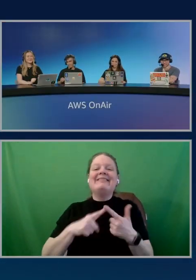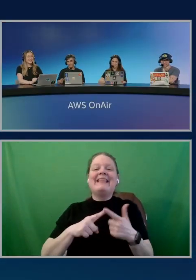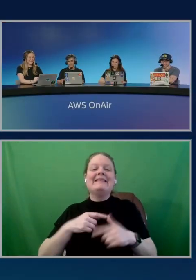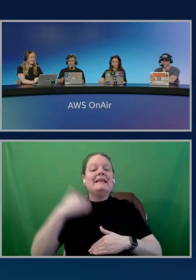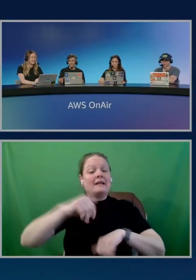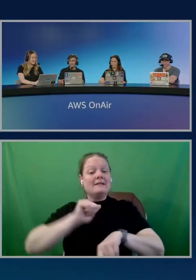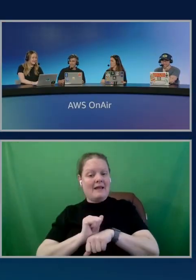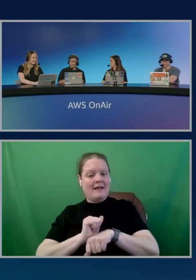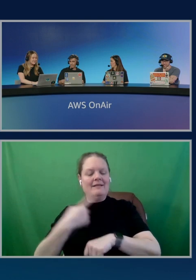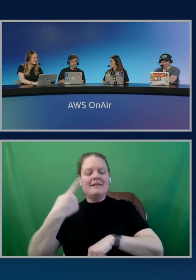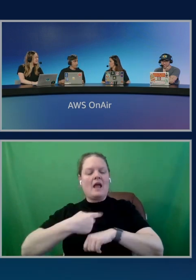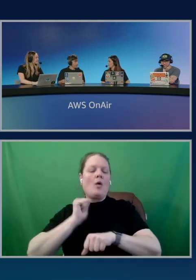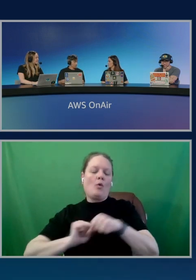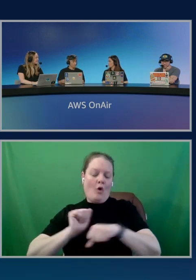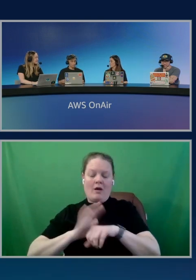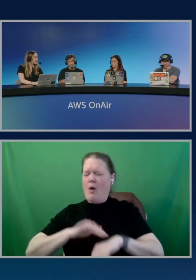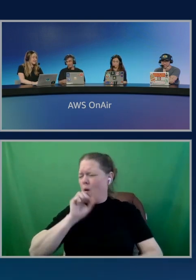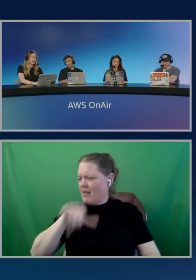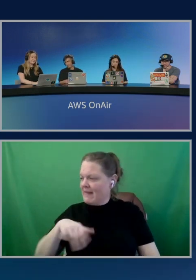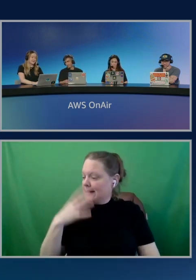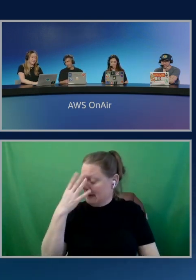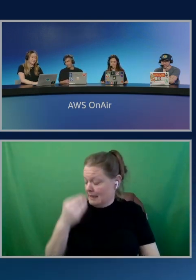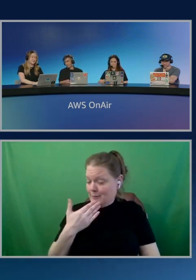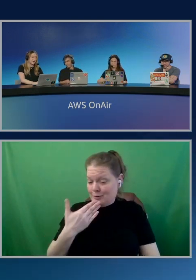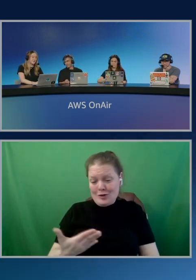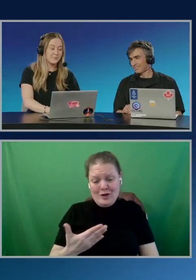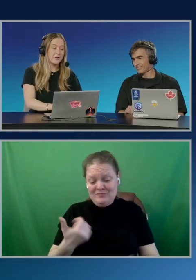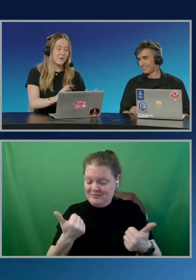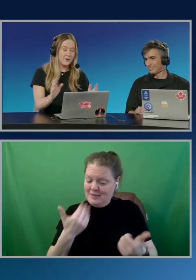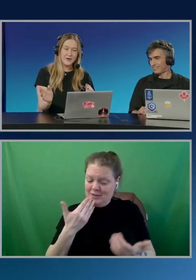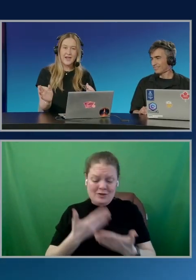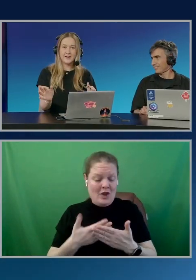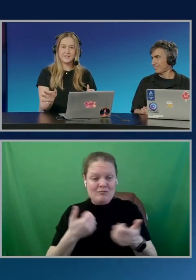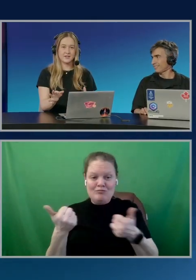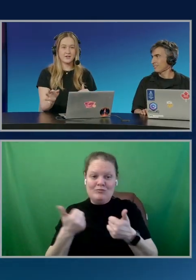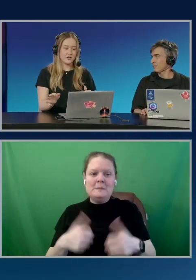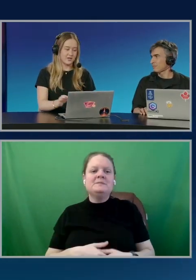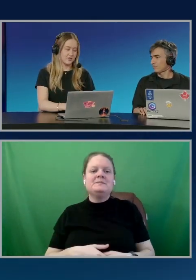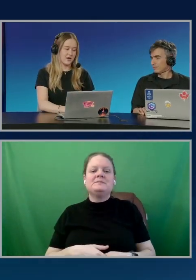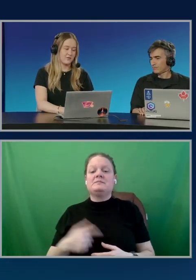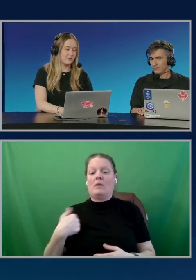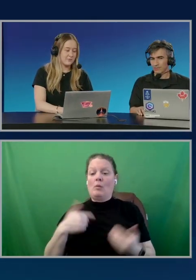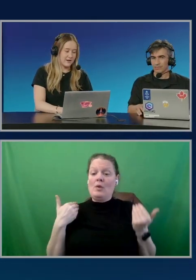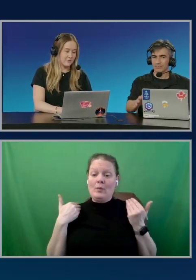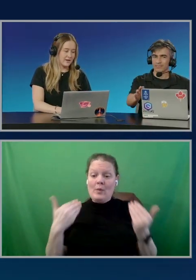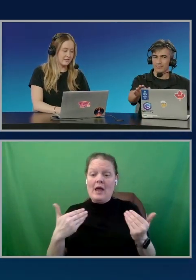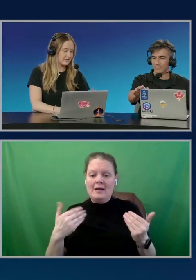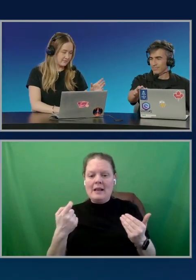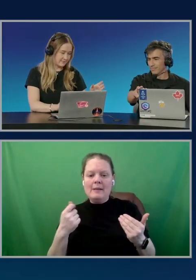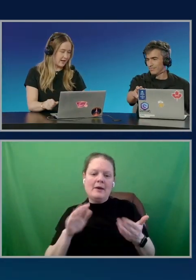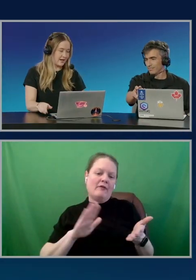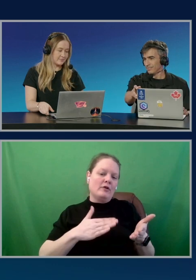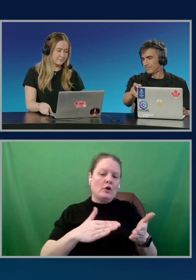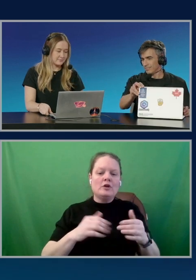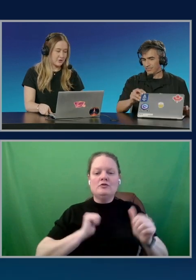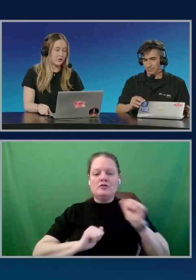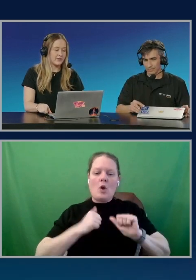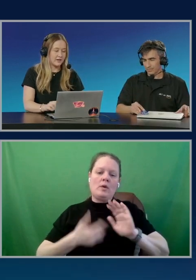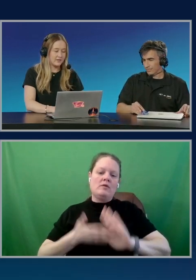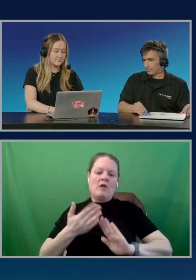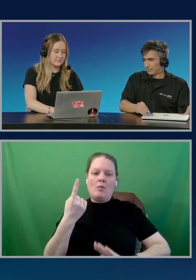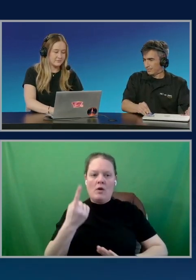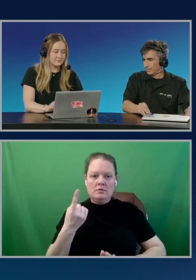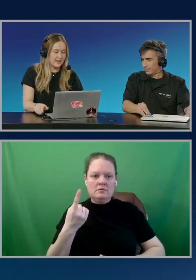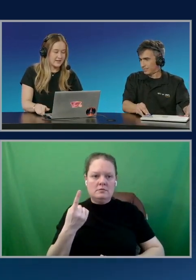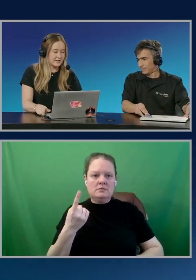it. Yeah. Sleep is good. Yeah. It is good. Yeah. So we went ahead and did a little cooking show. We ran one